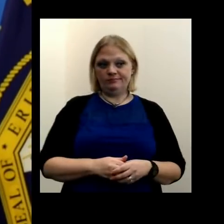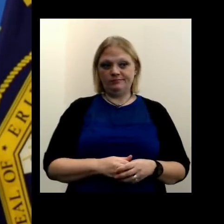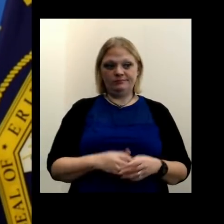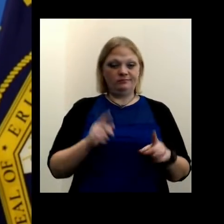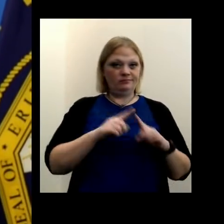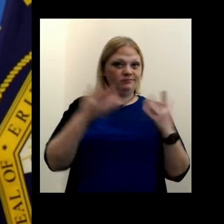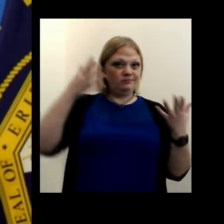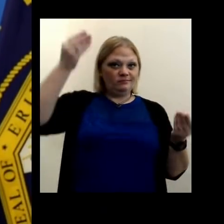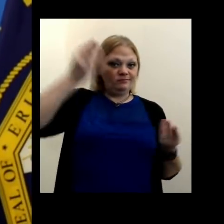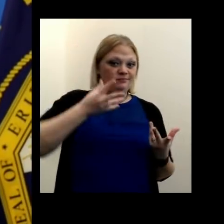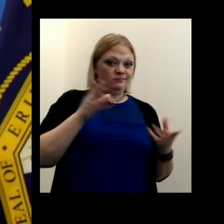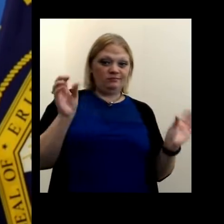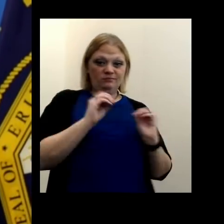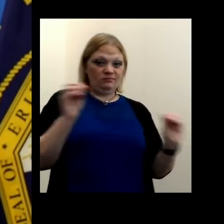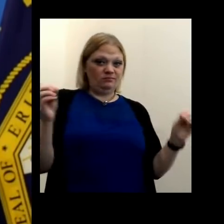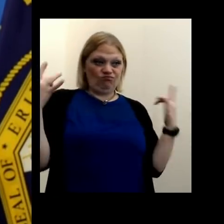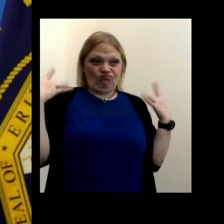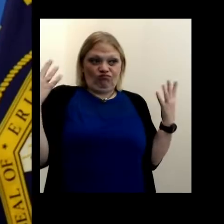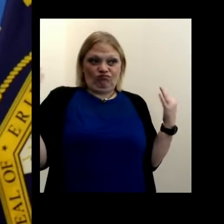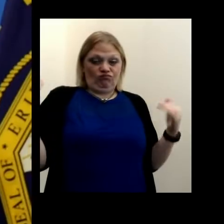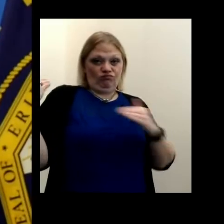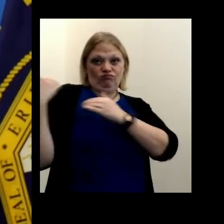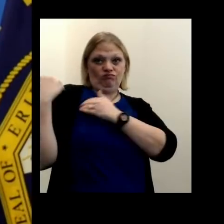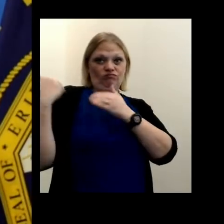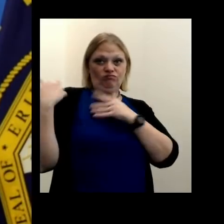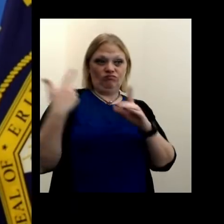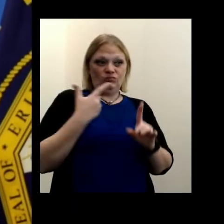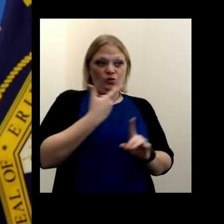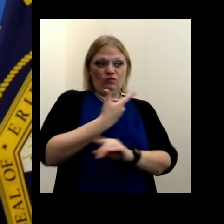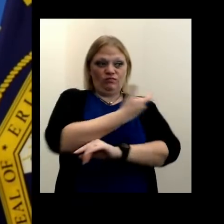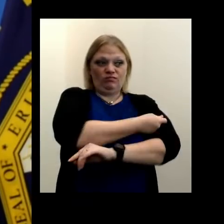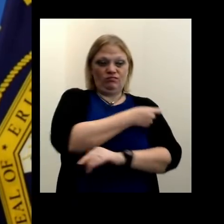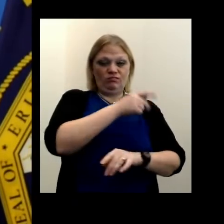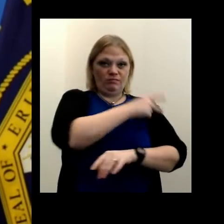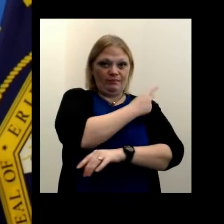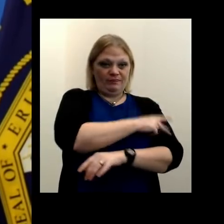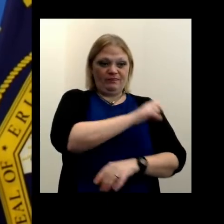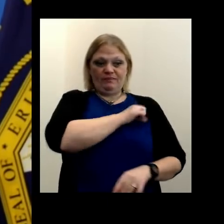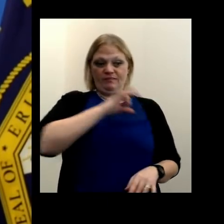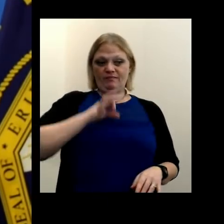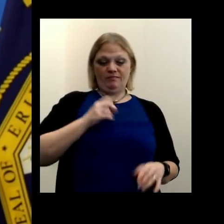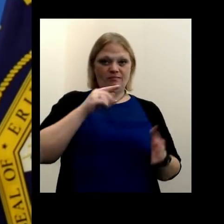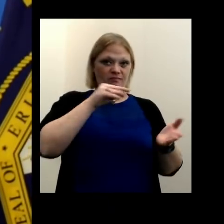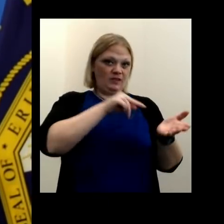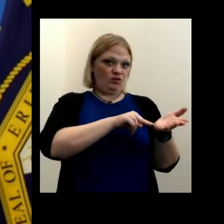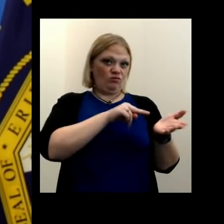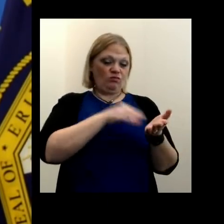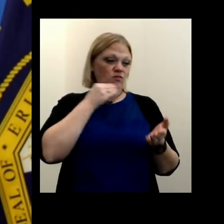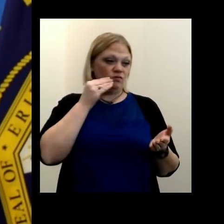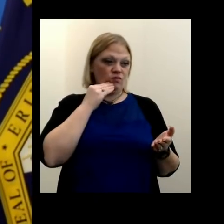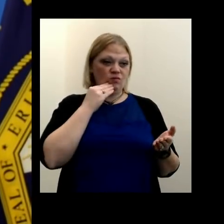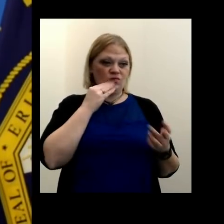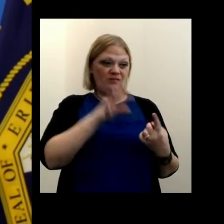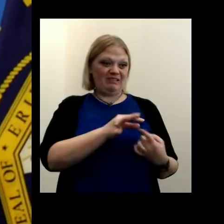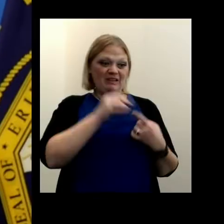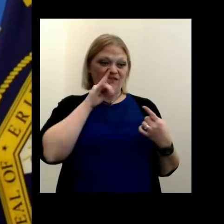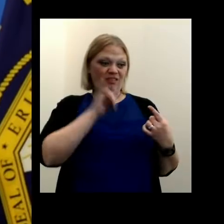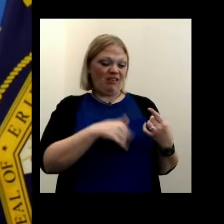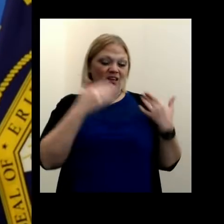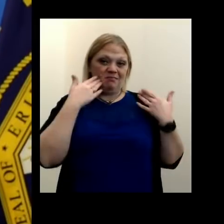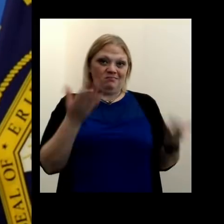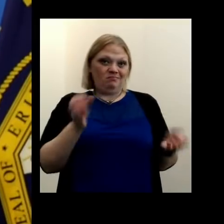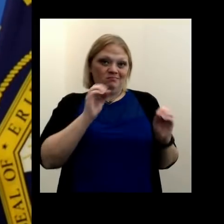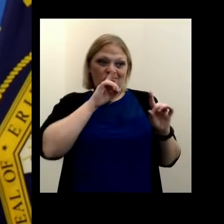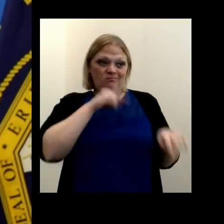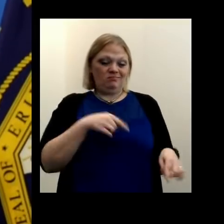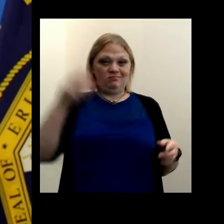have a responsibility to vaccinate the patients and staff for nursing facilities. Beyond that, I really can't anything else, Michael. They have